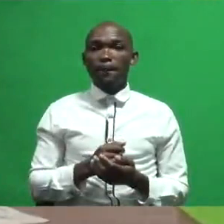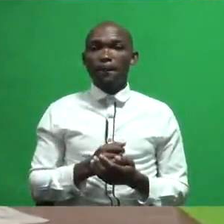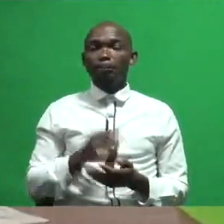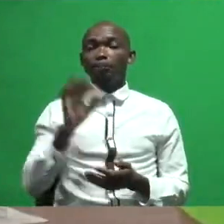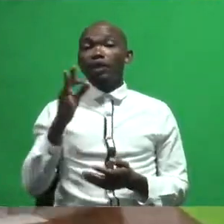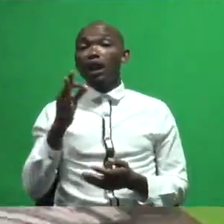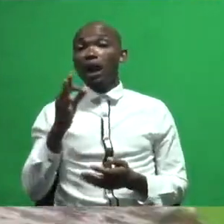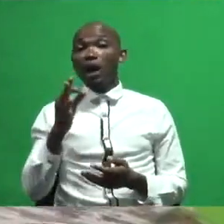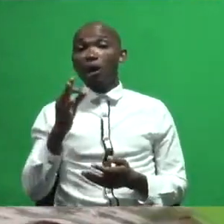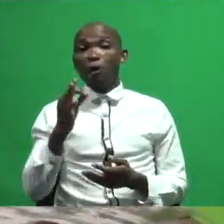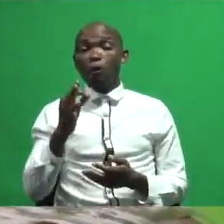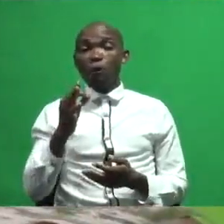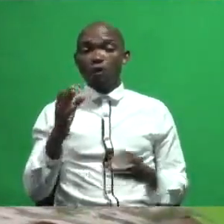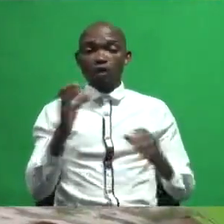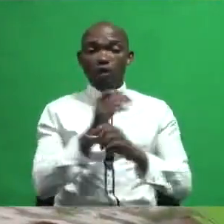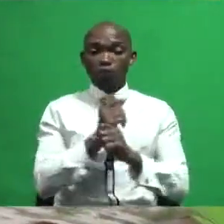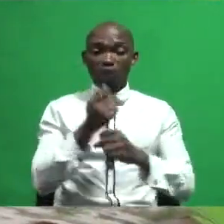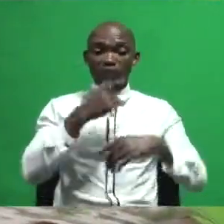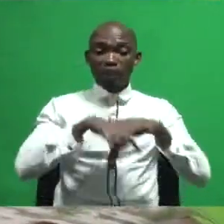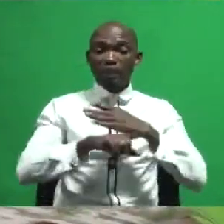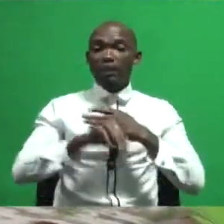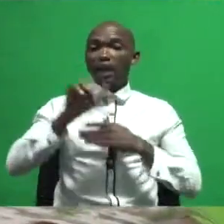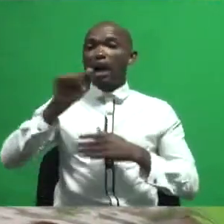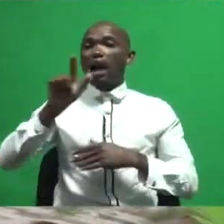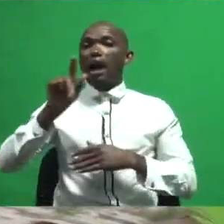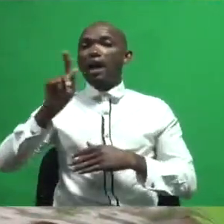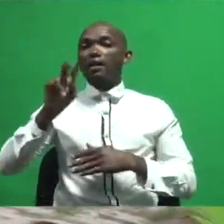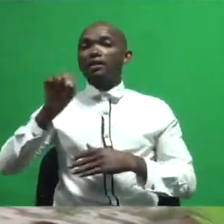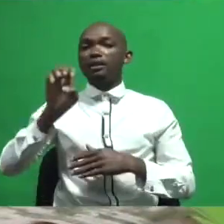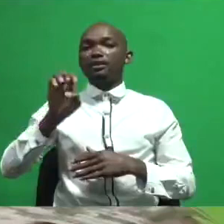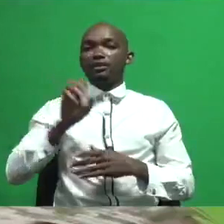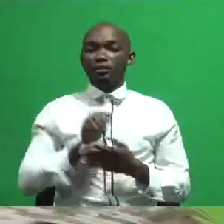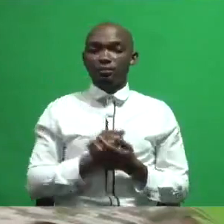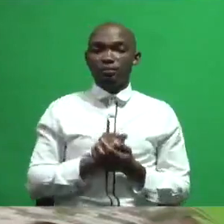we obtain the isomers from alkane.